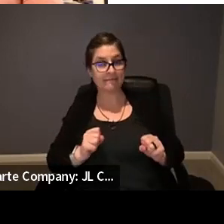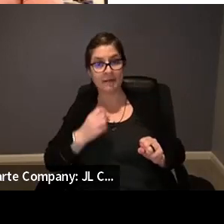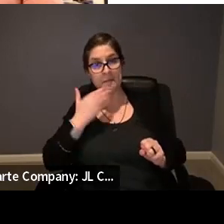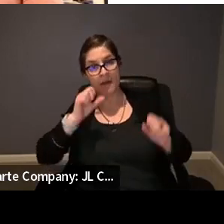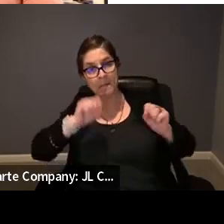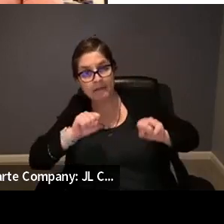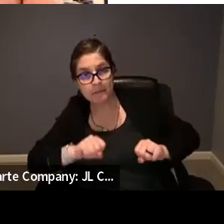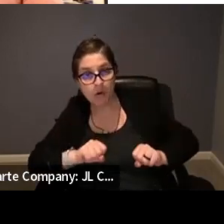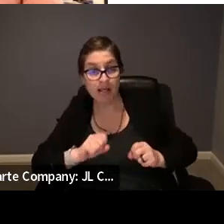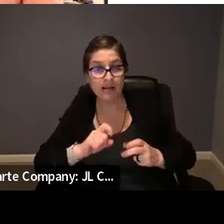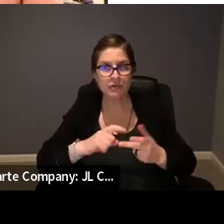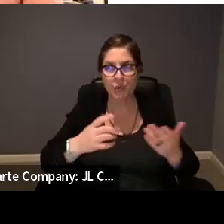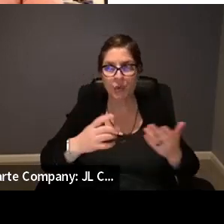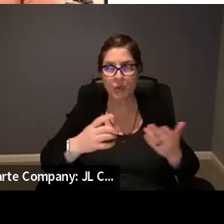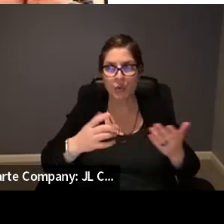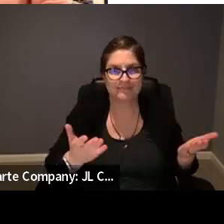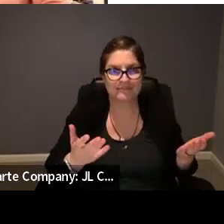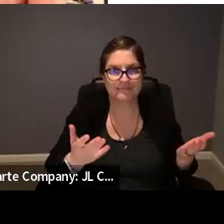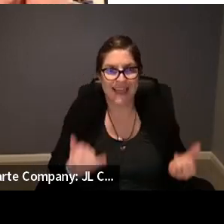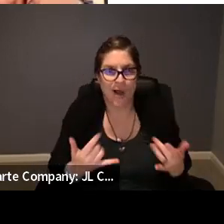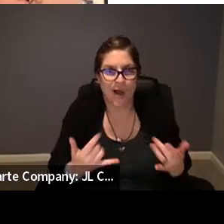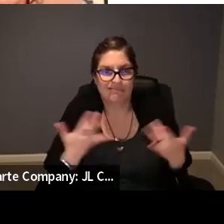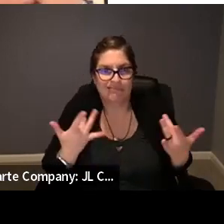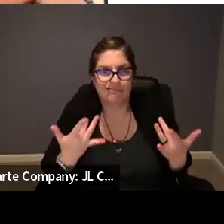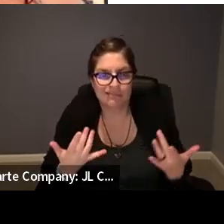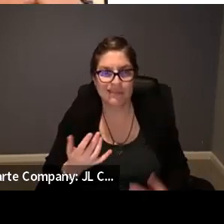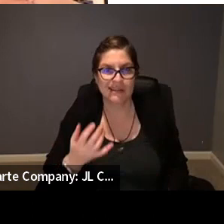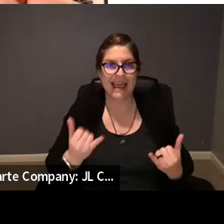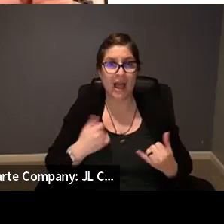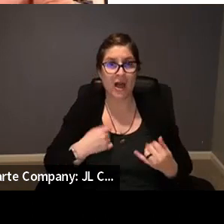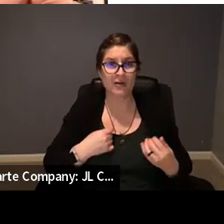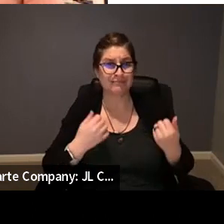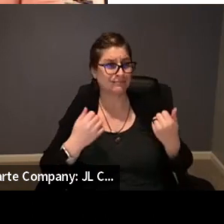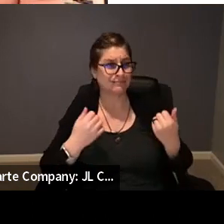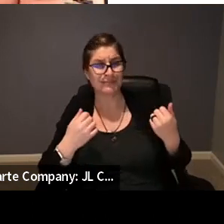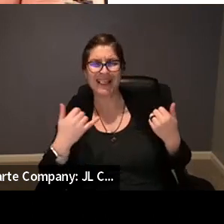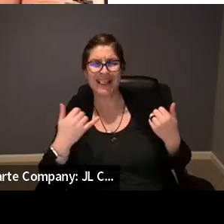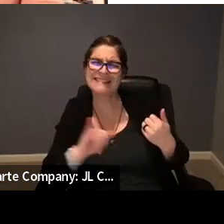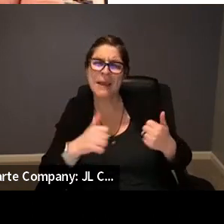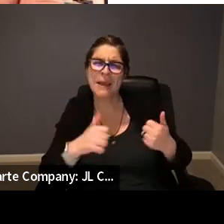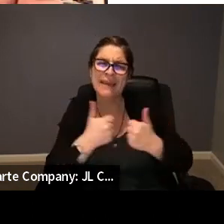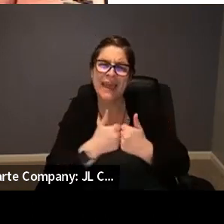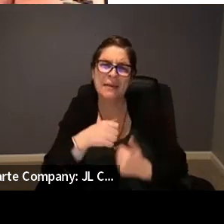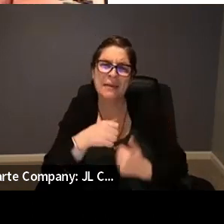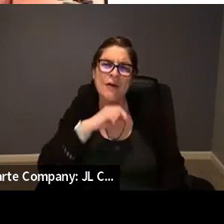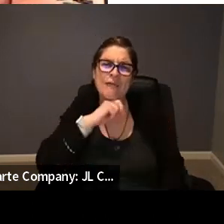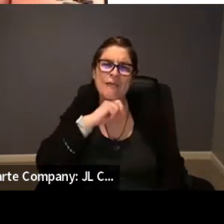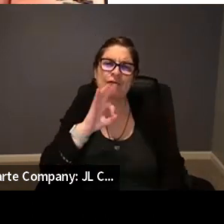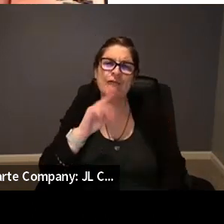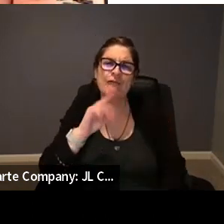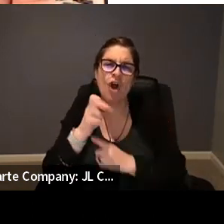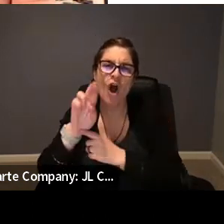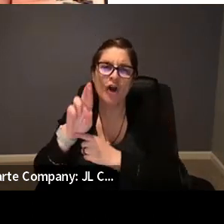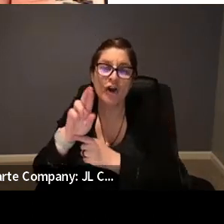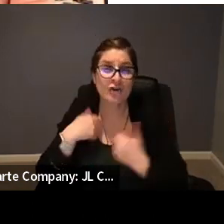What do I have to show for it? Now it's, you know, like a game of Frogger, where it's just like, well, you know, you're just going to have to be able to move through life